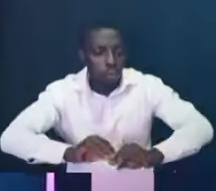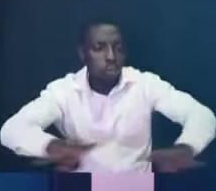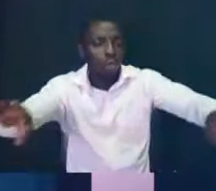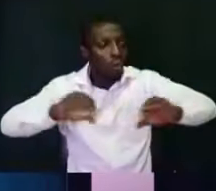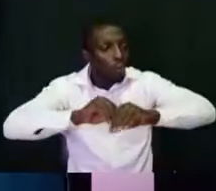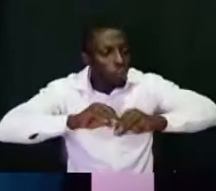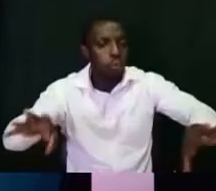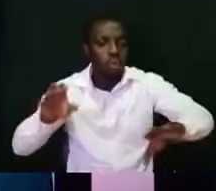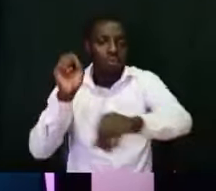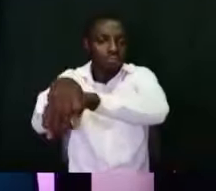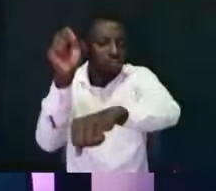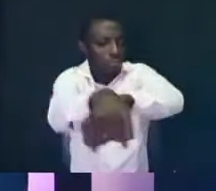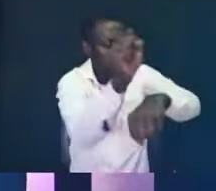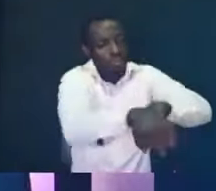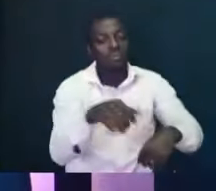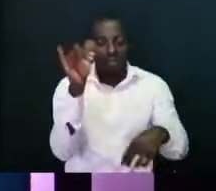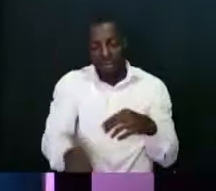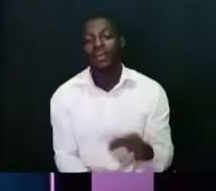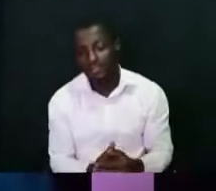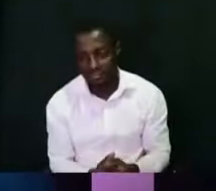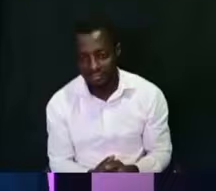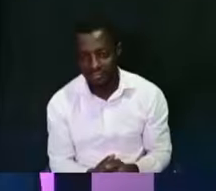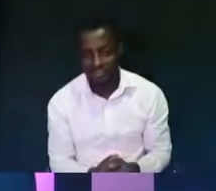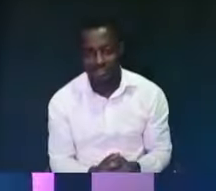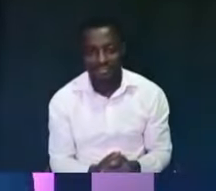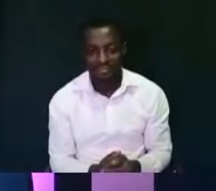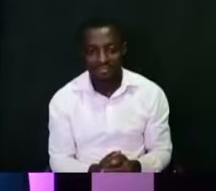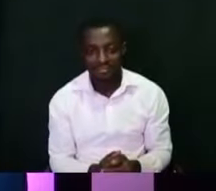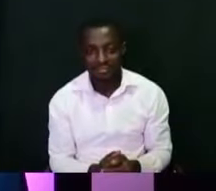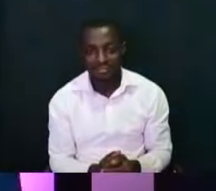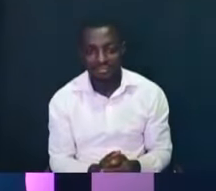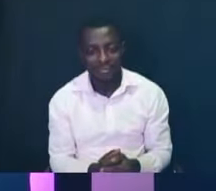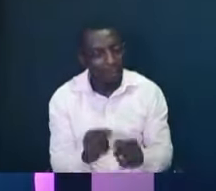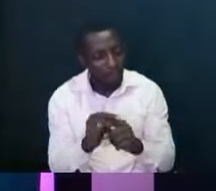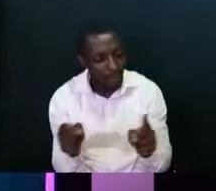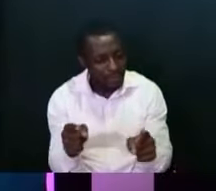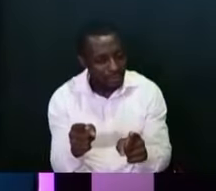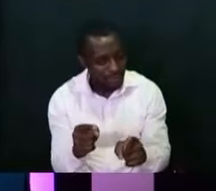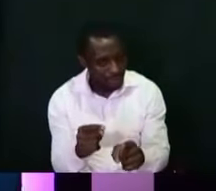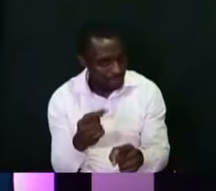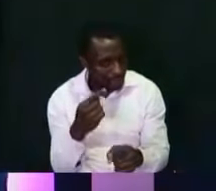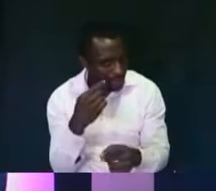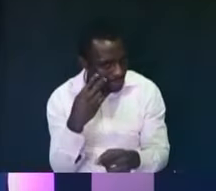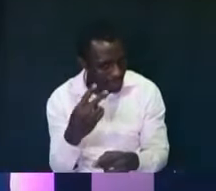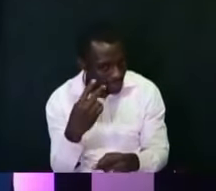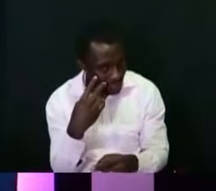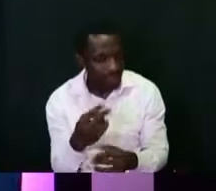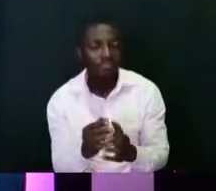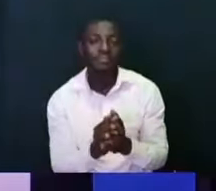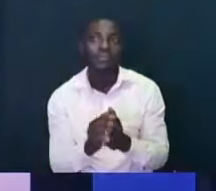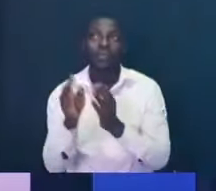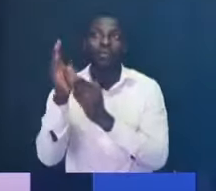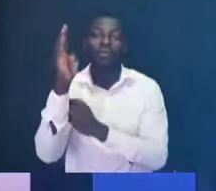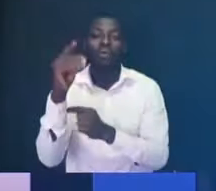as Nyamekyesem no estreye na ahinye no so nyini. See, but let's note that the word of God